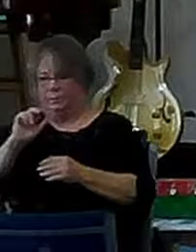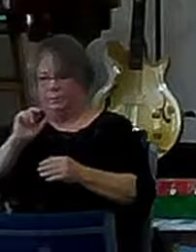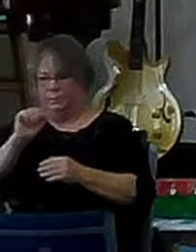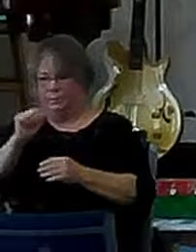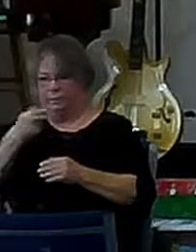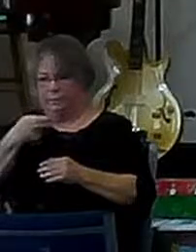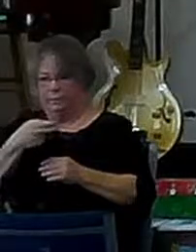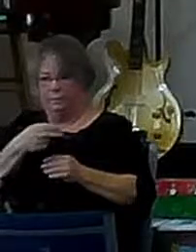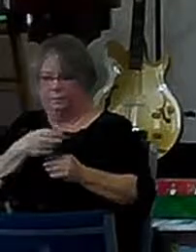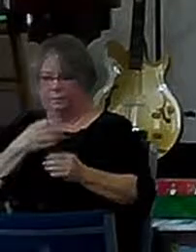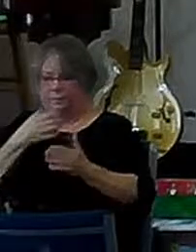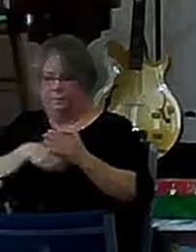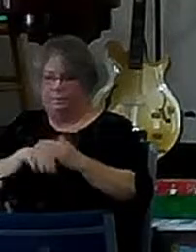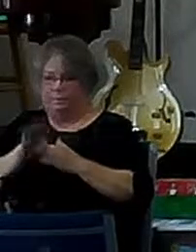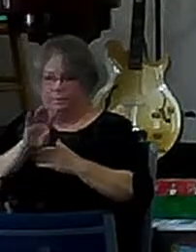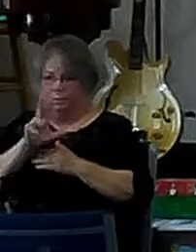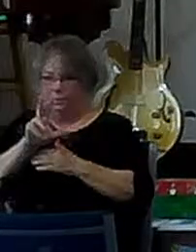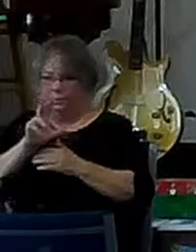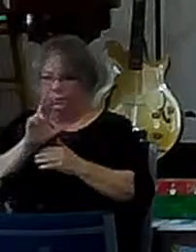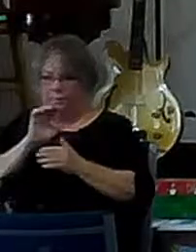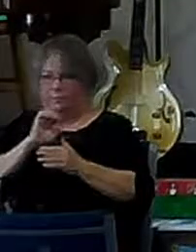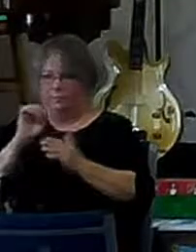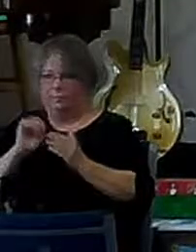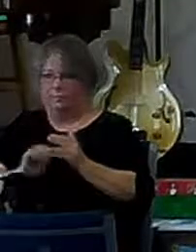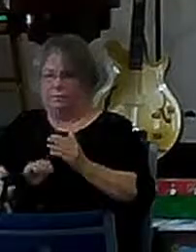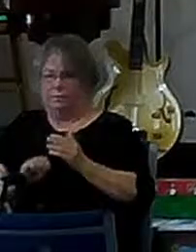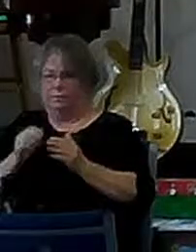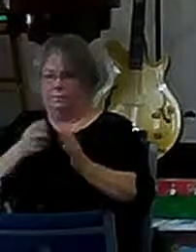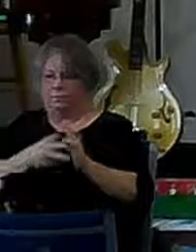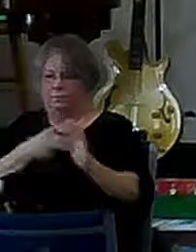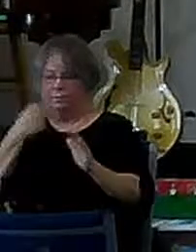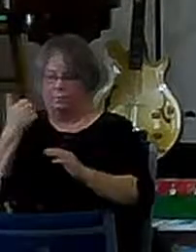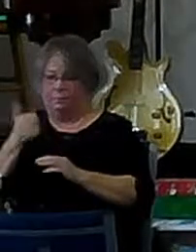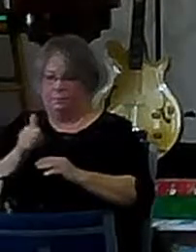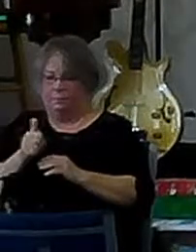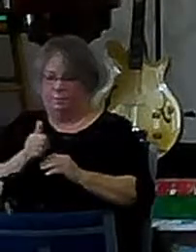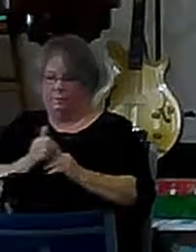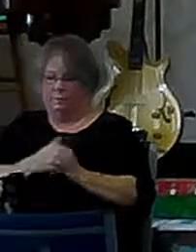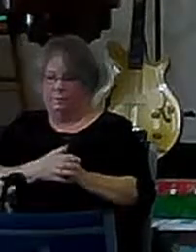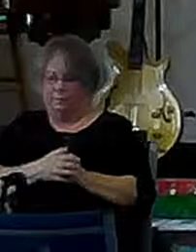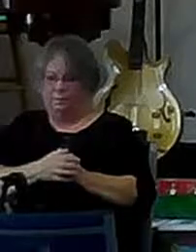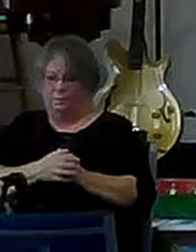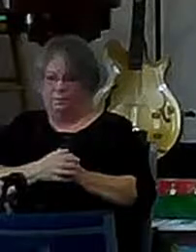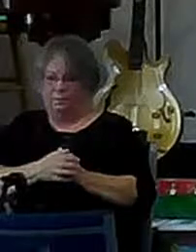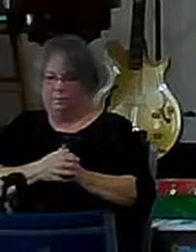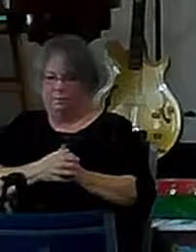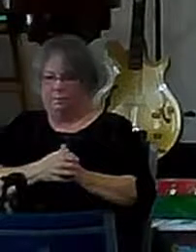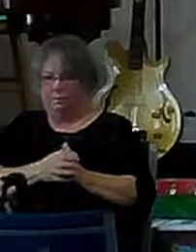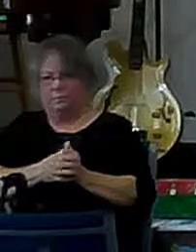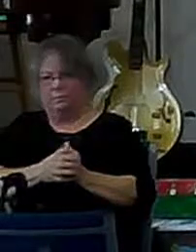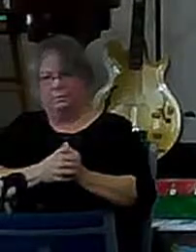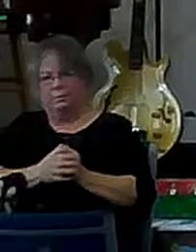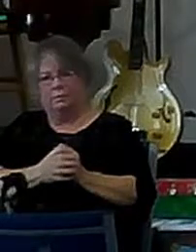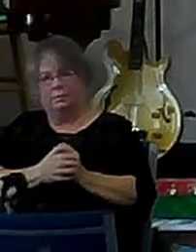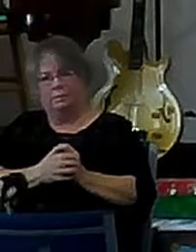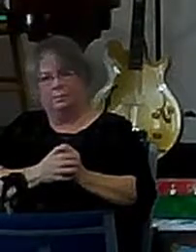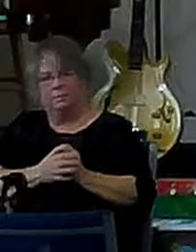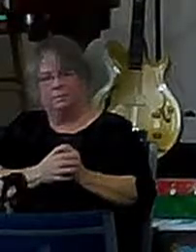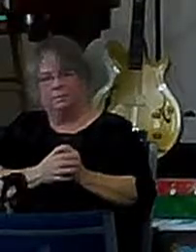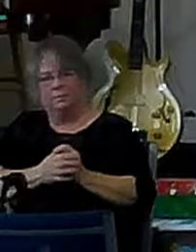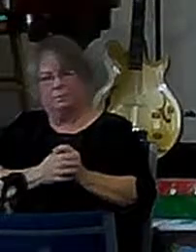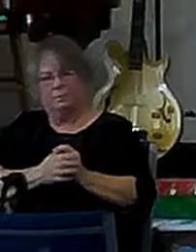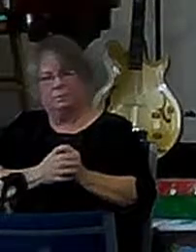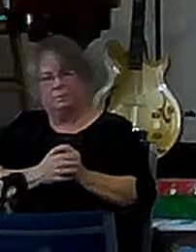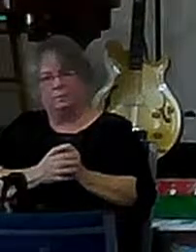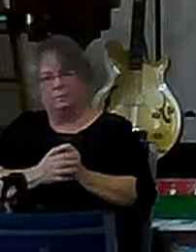Isaiah chapter 43, the end of verse 10, and then the totality of verse